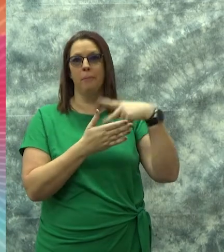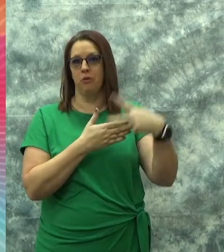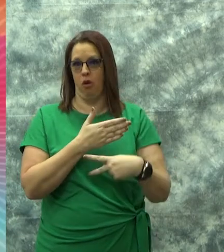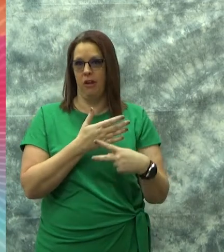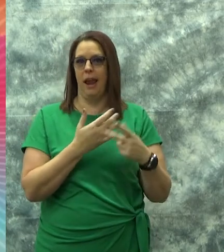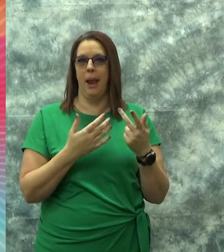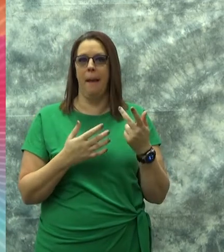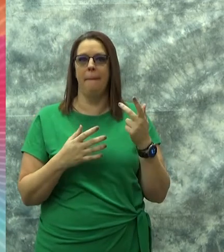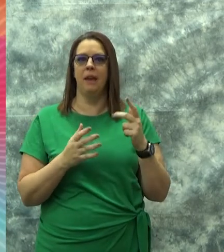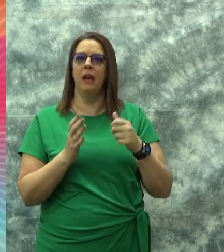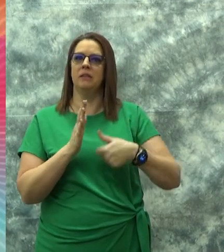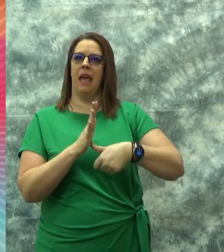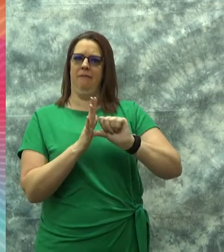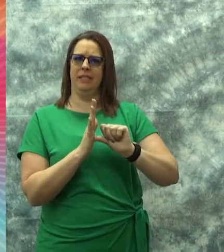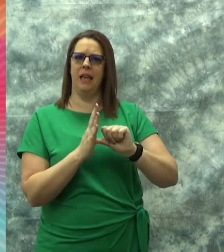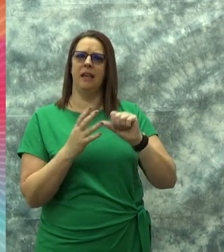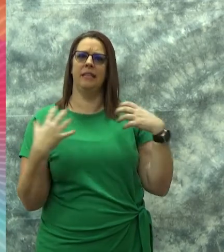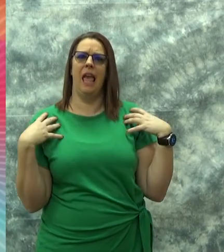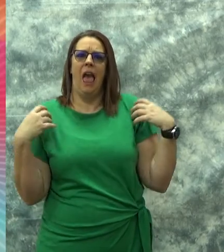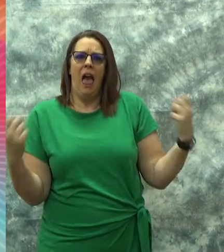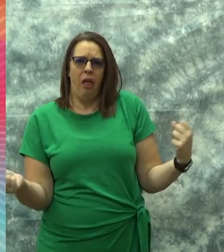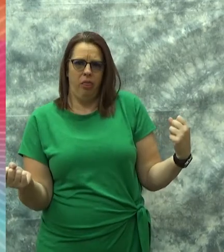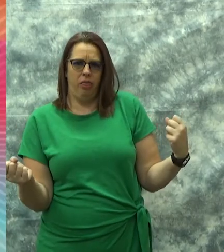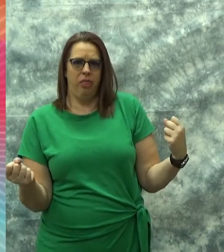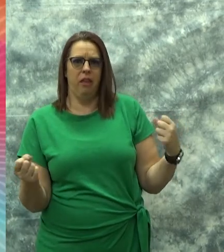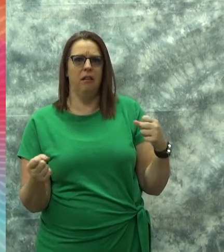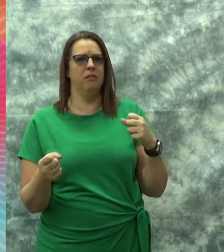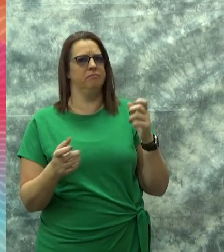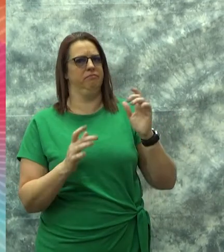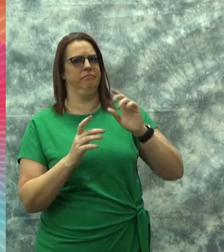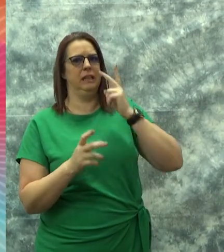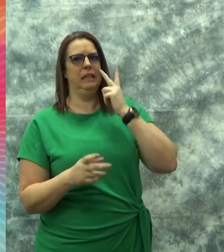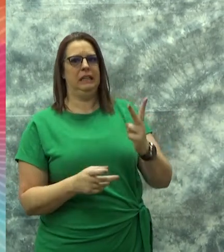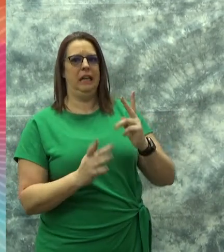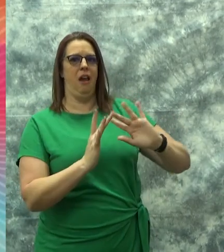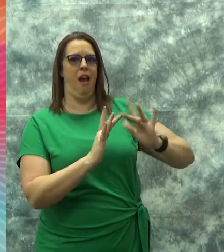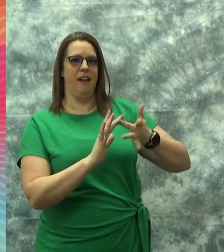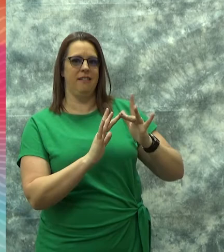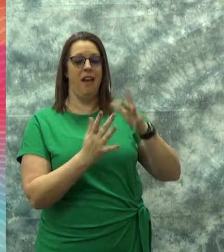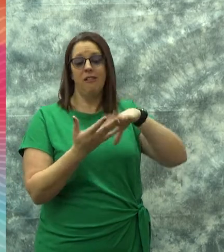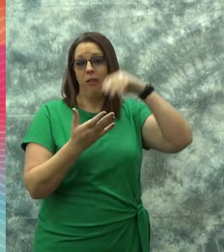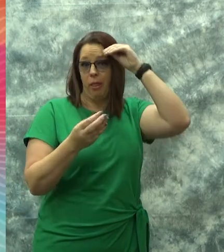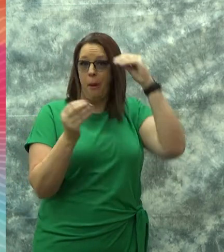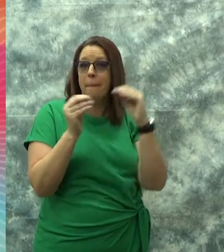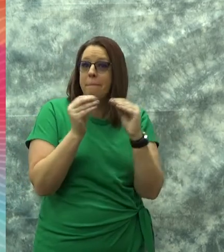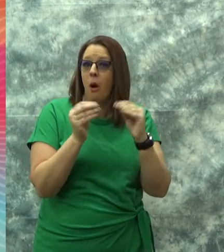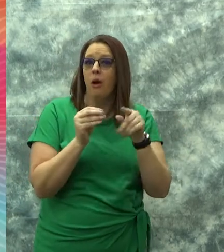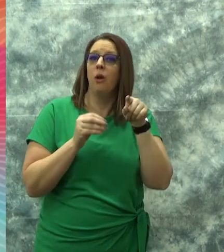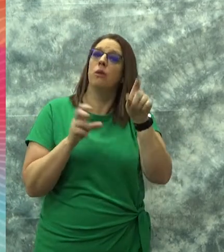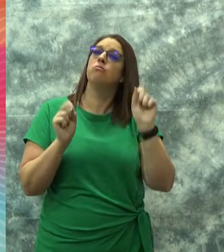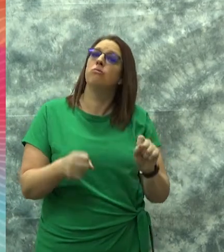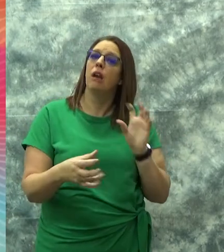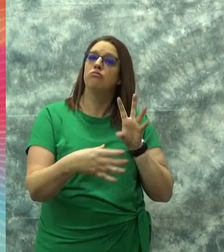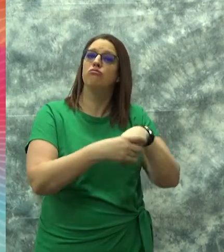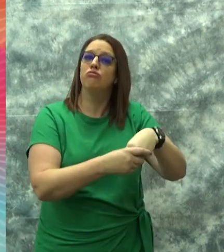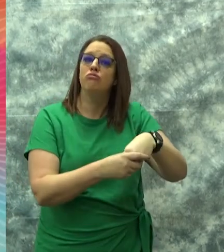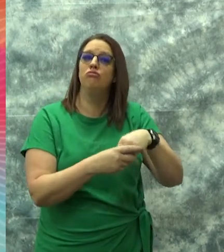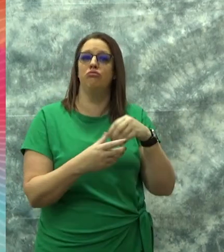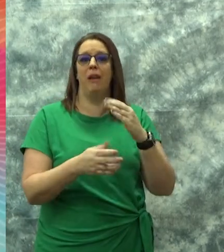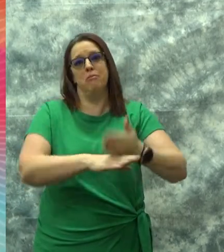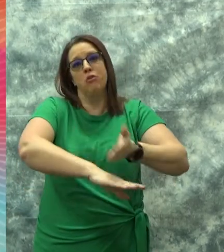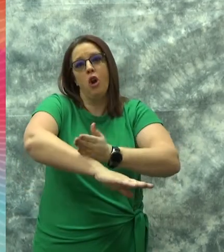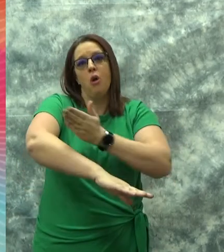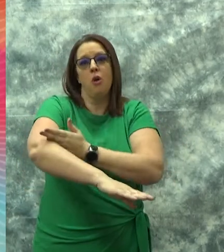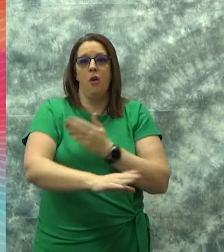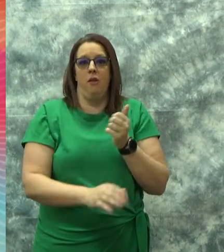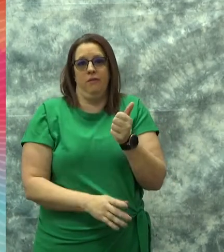Mile High Church is emphasizing health and well-being. Visit our landing page and learn more about how you can engage with Mile High Church to improve